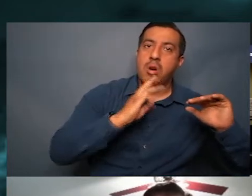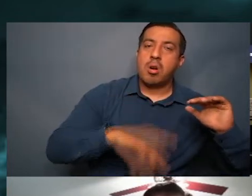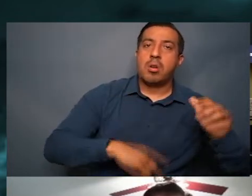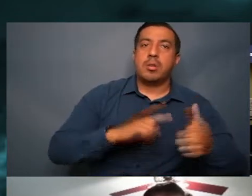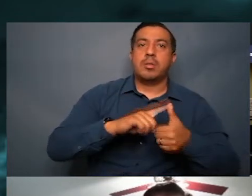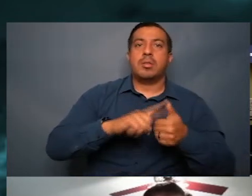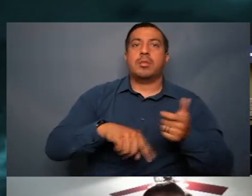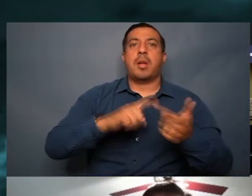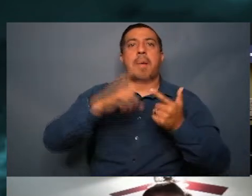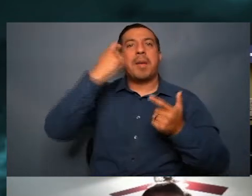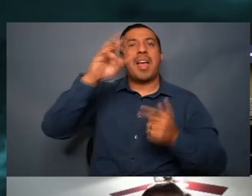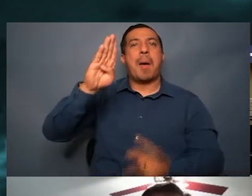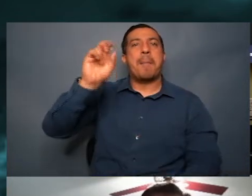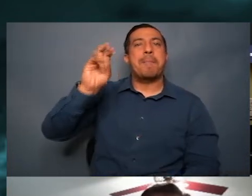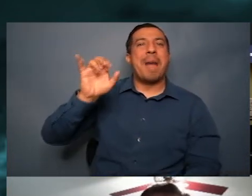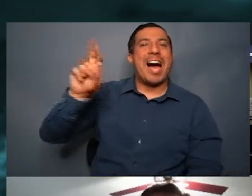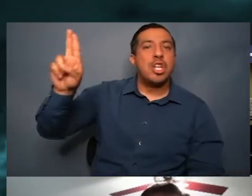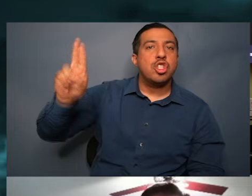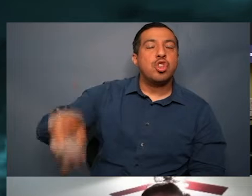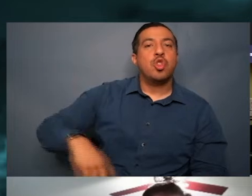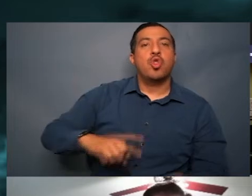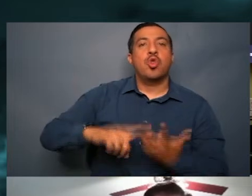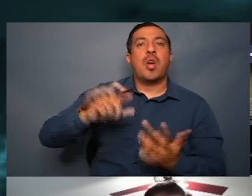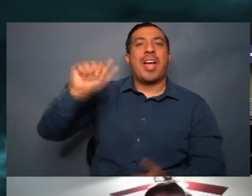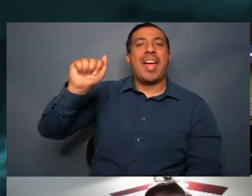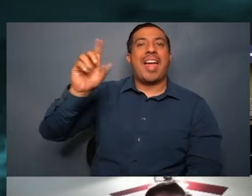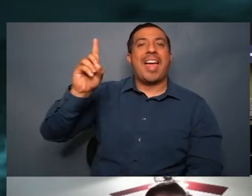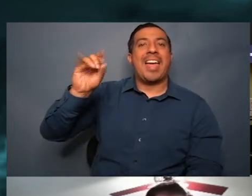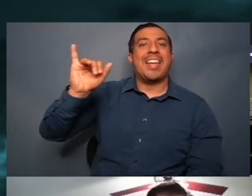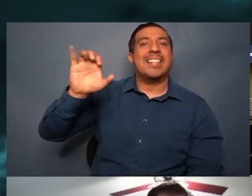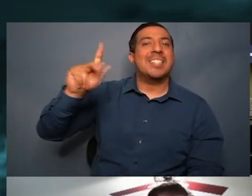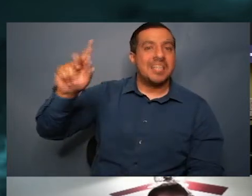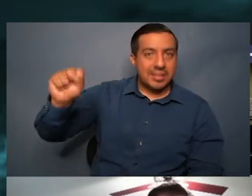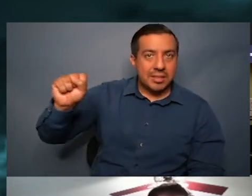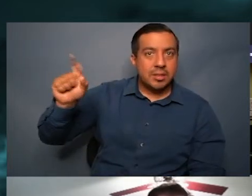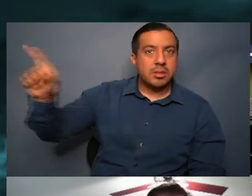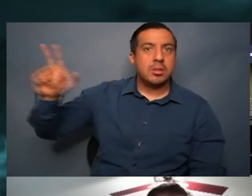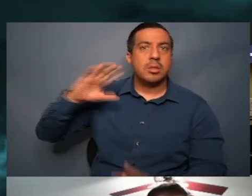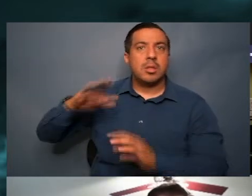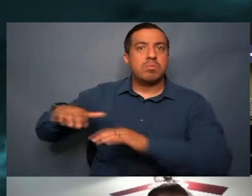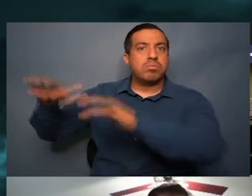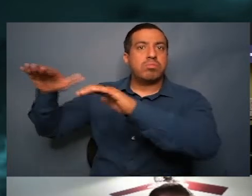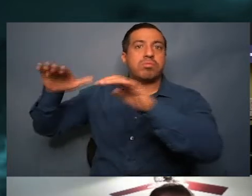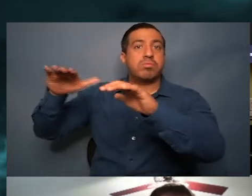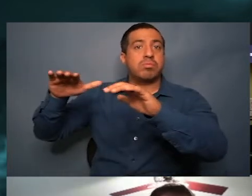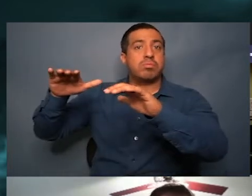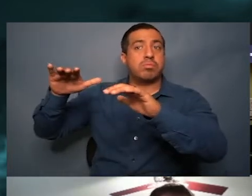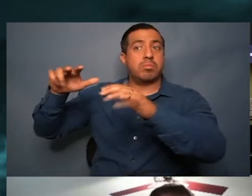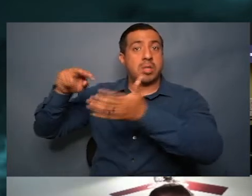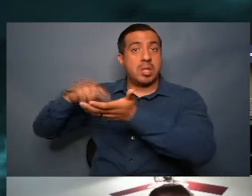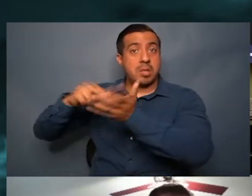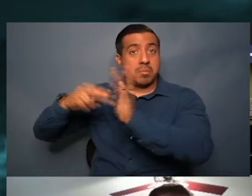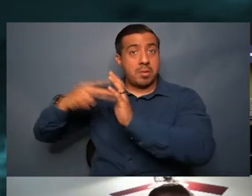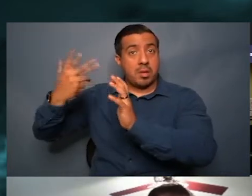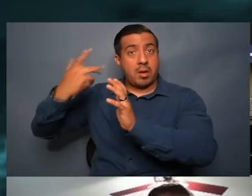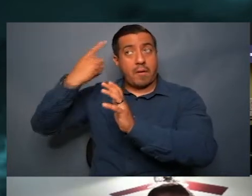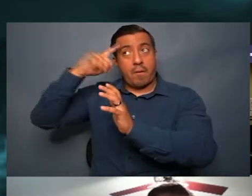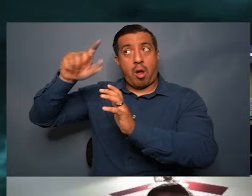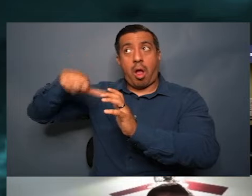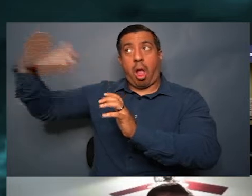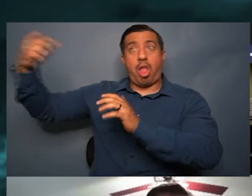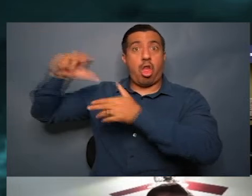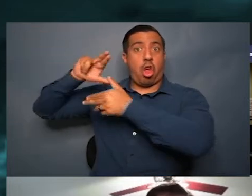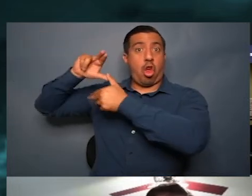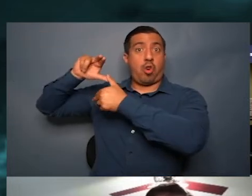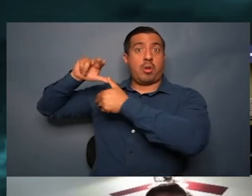Barker, Buffalo Bayou, or out in Fort Bend County, the levee improvement or the levee districts, that does not mean for the next hurricane that